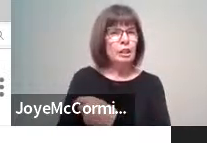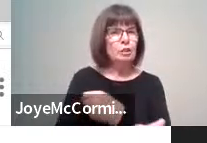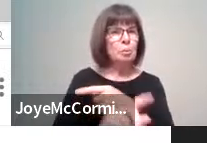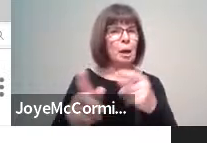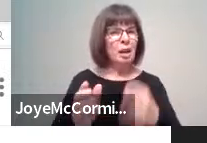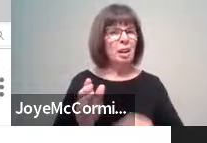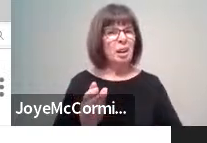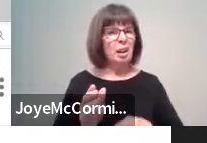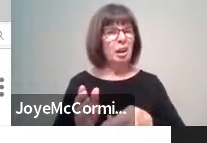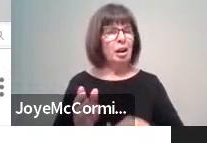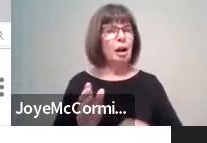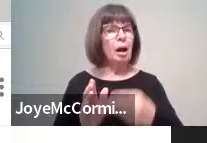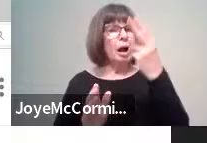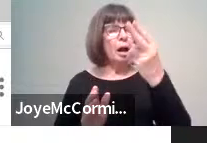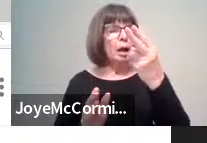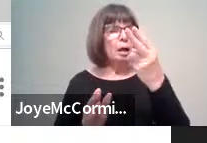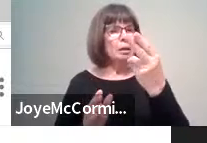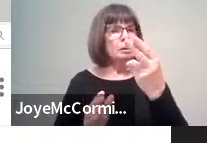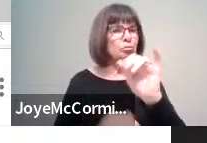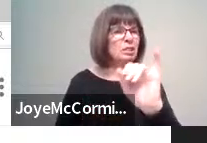equity at the center of our strategy.